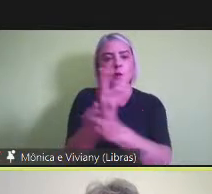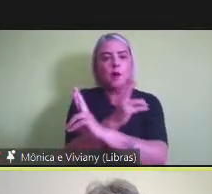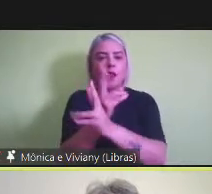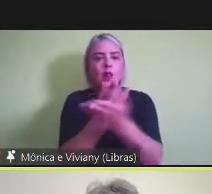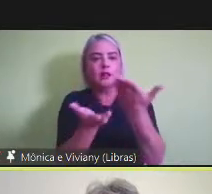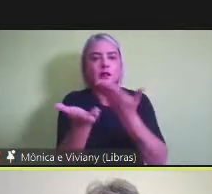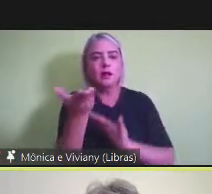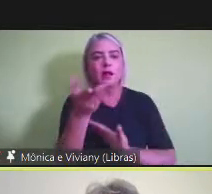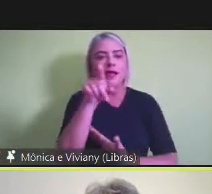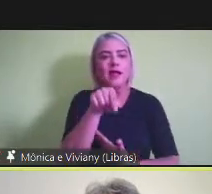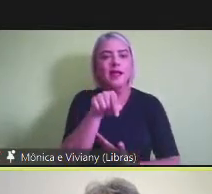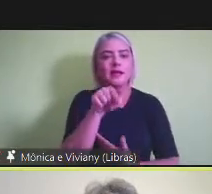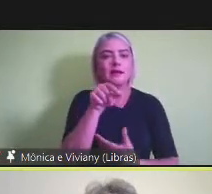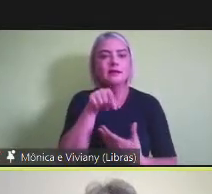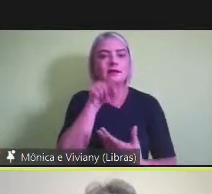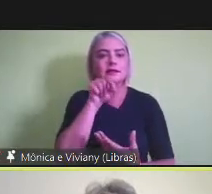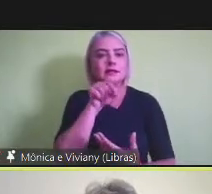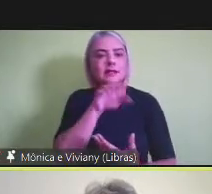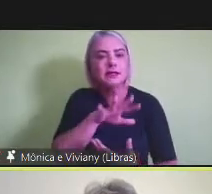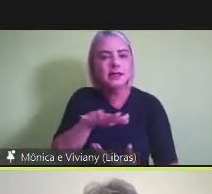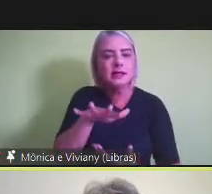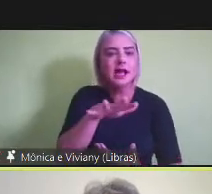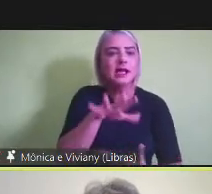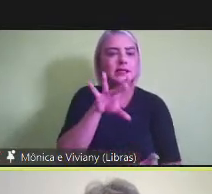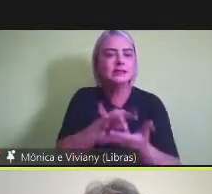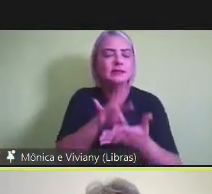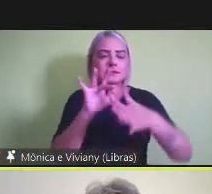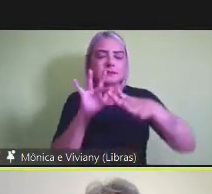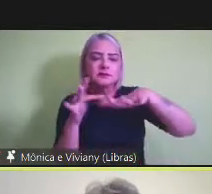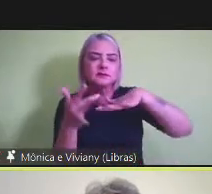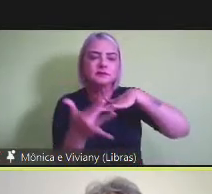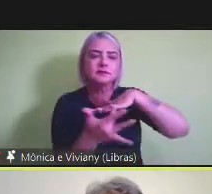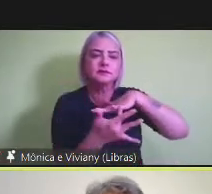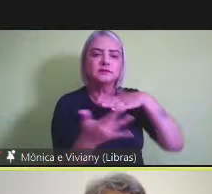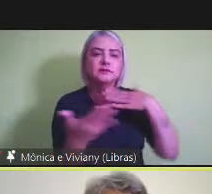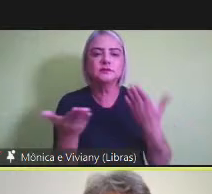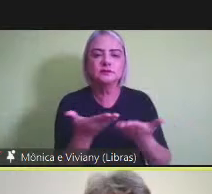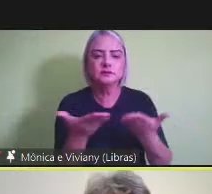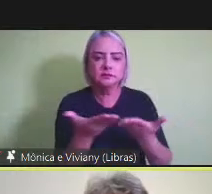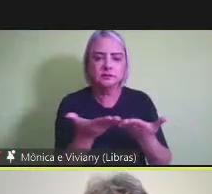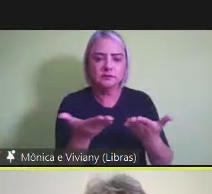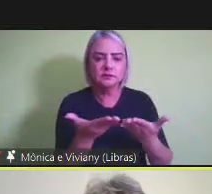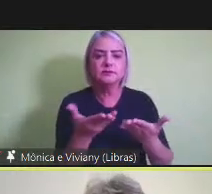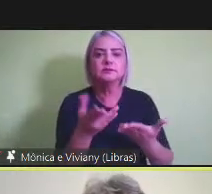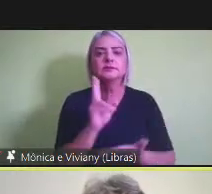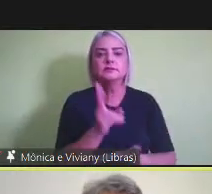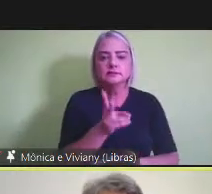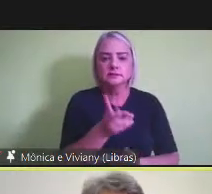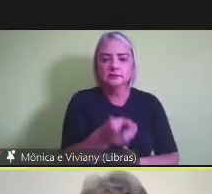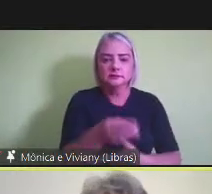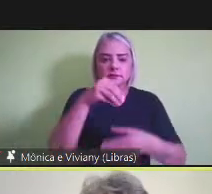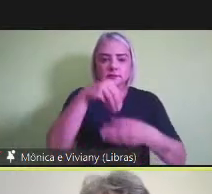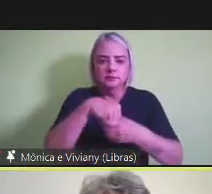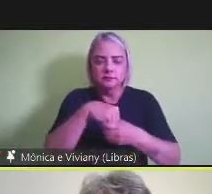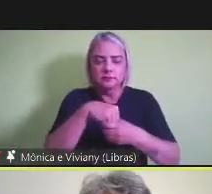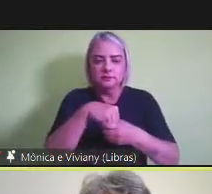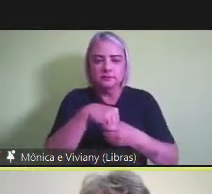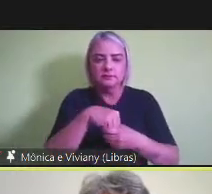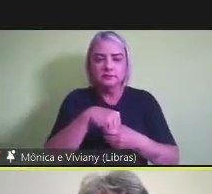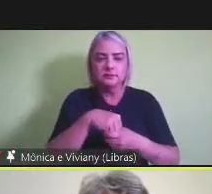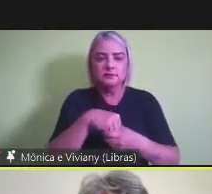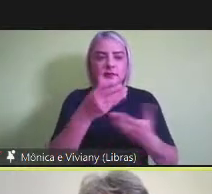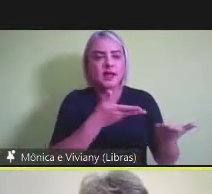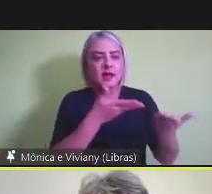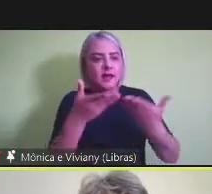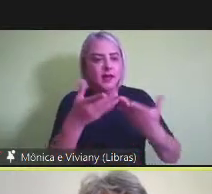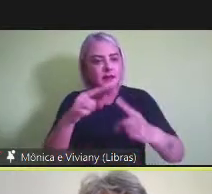of consumptions and how they relate. This universe, along with social media, it's mentioned